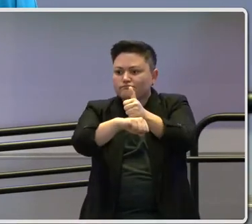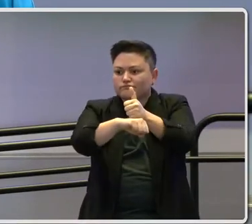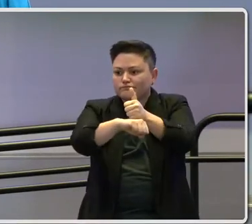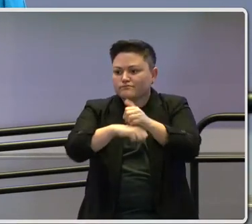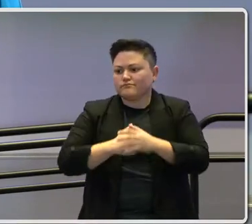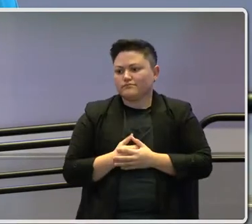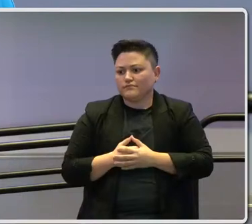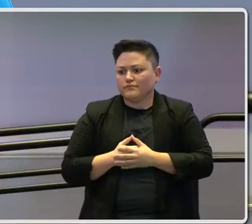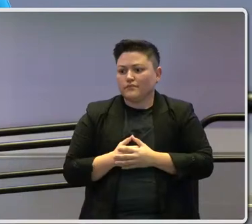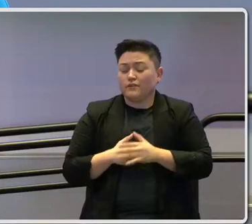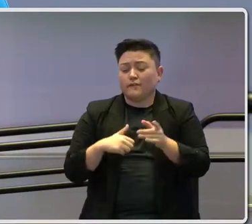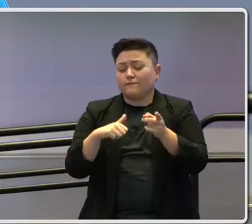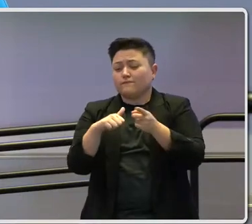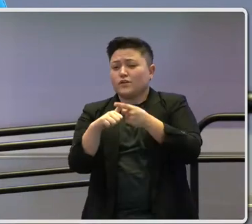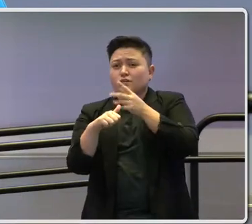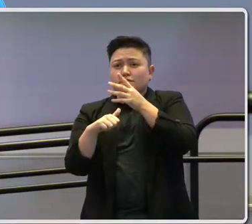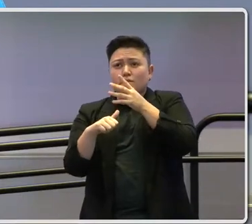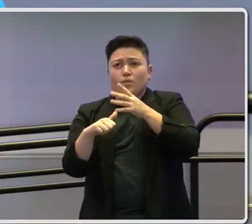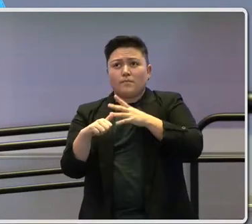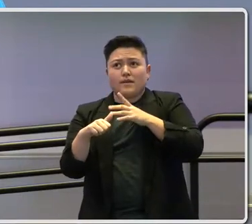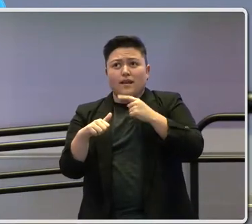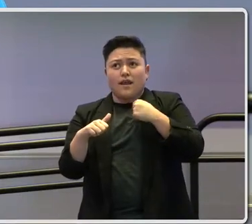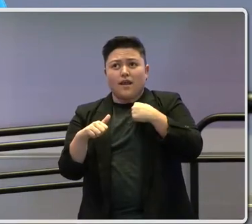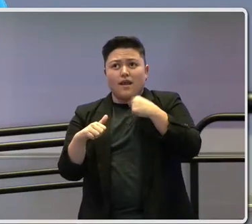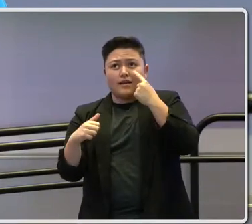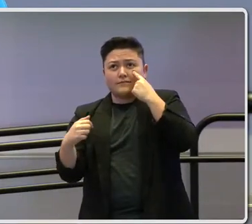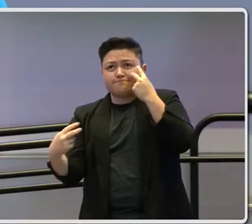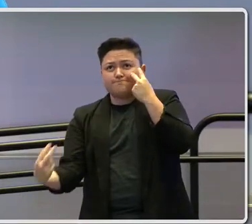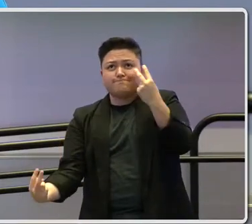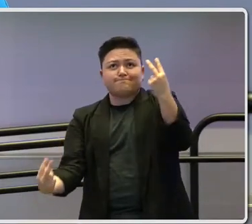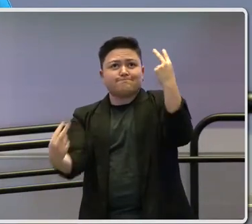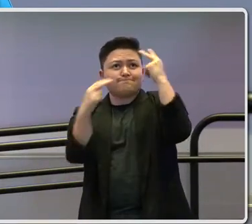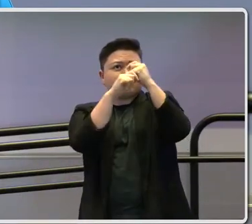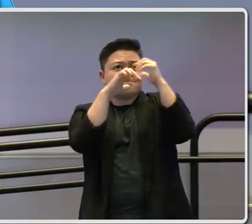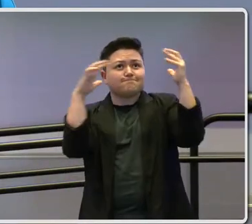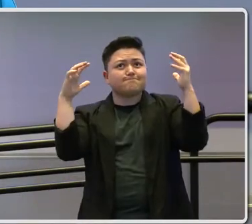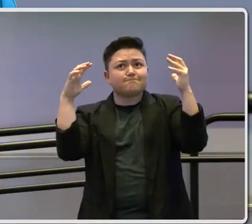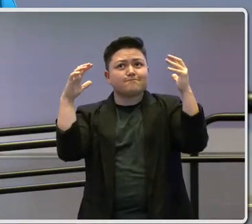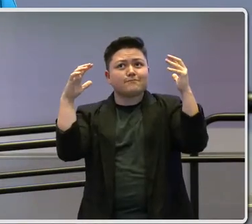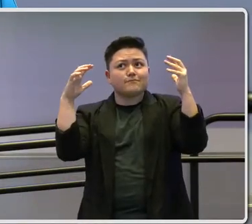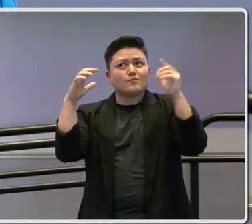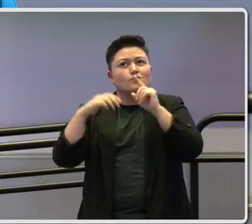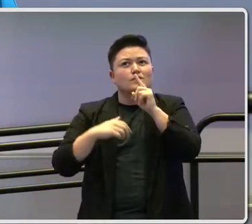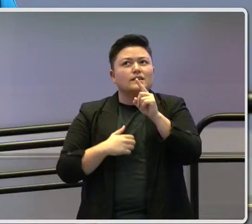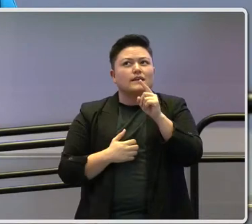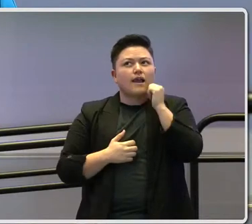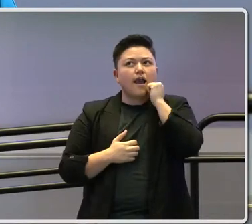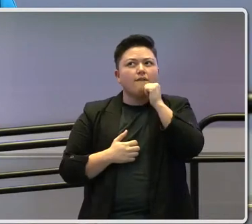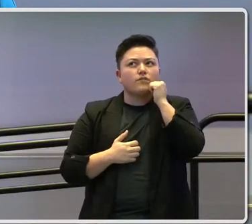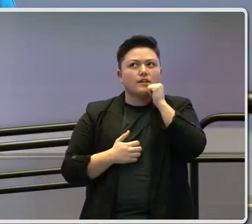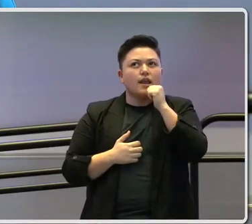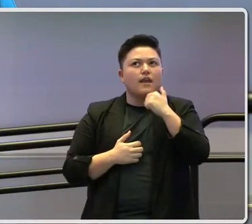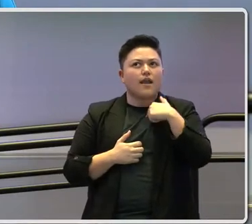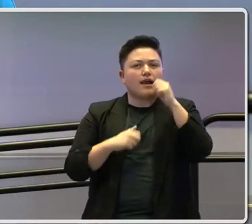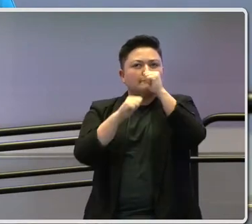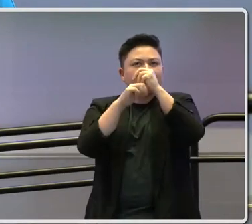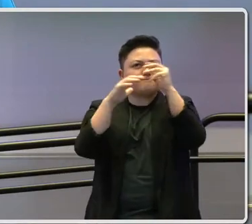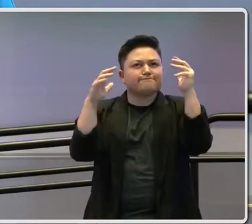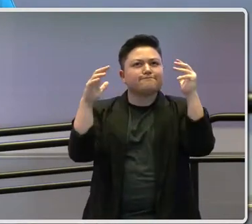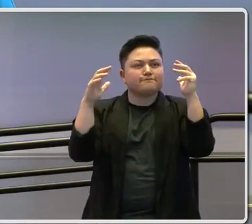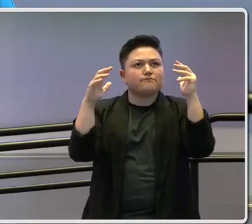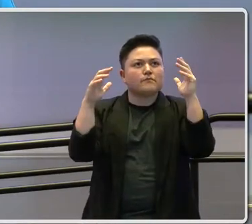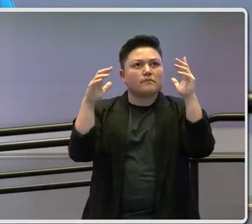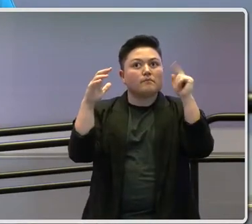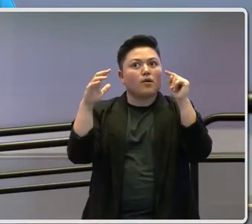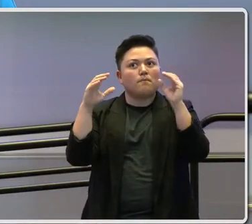The first females I think about every day, but especially as I think about honoring